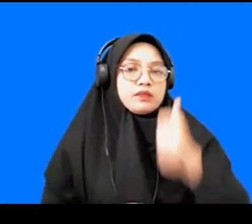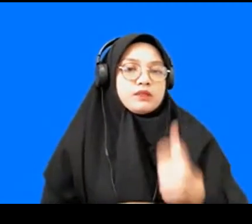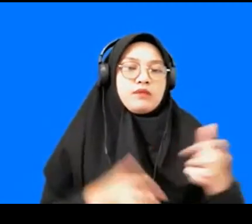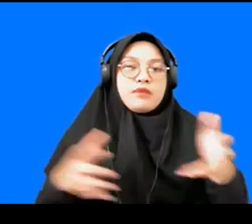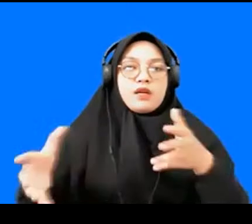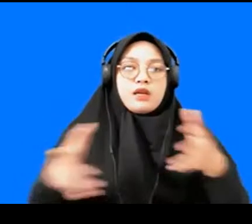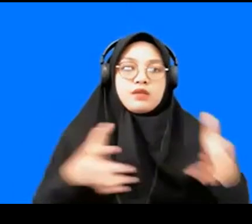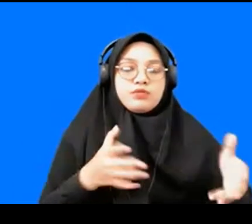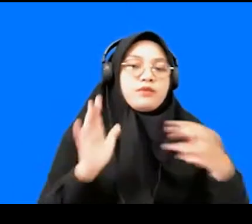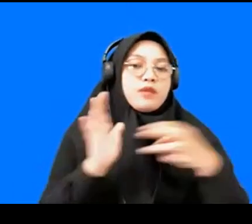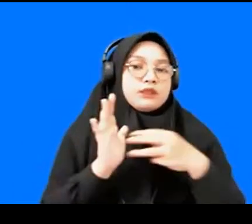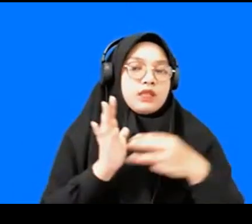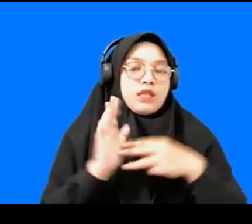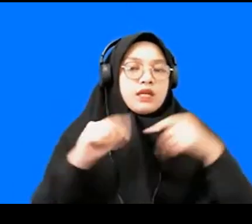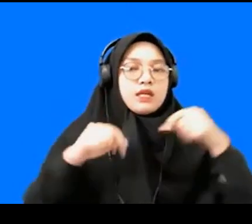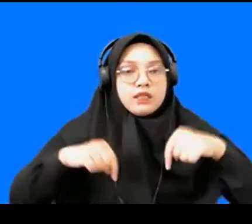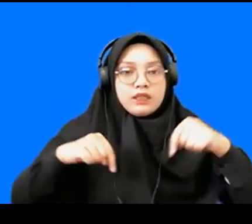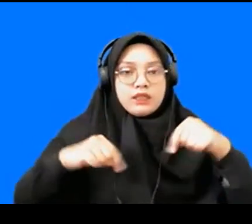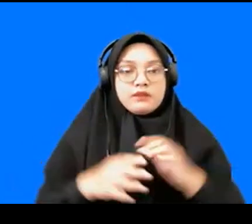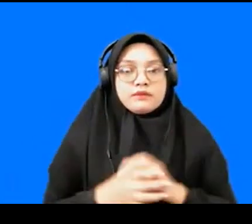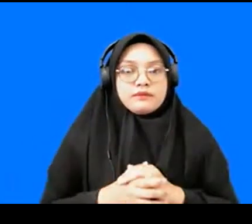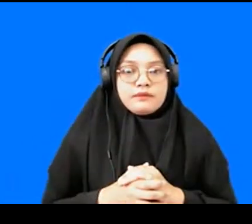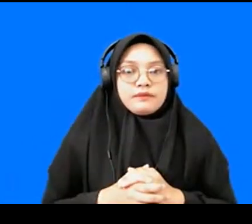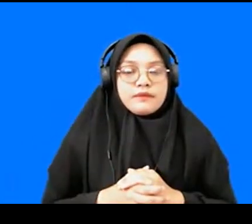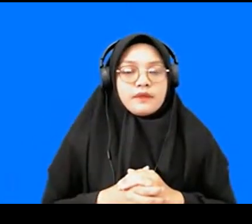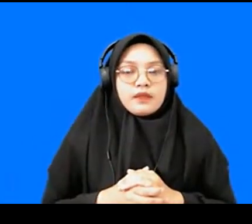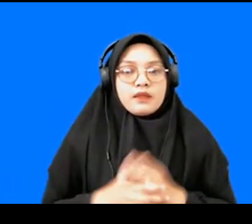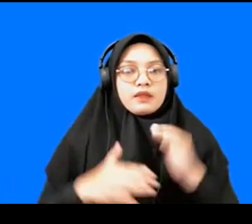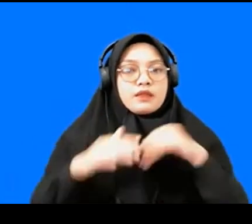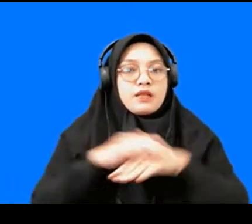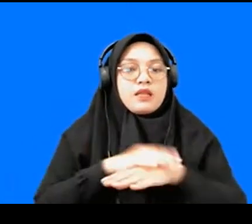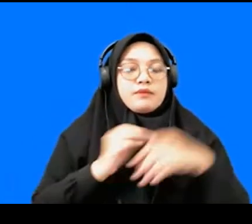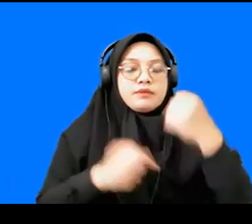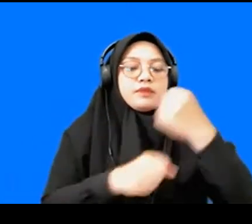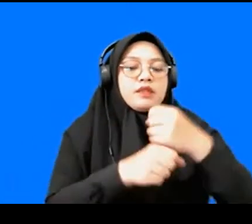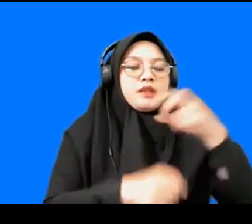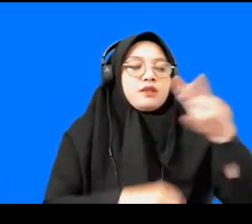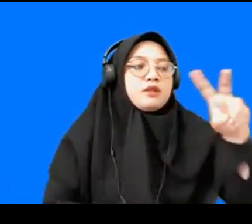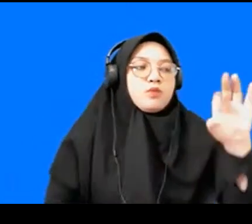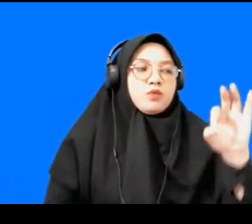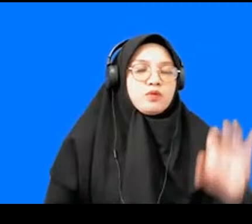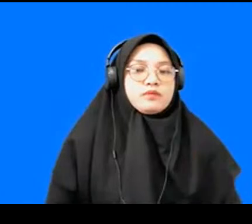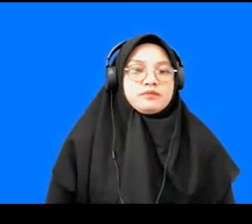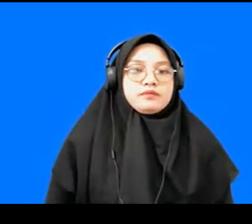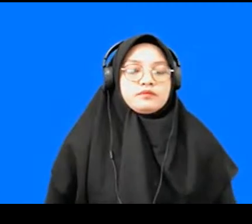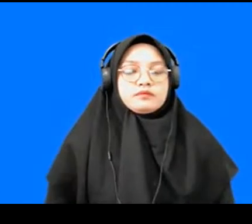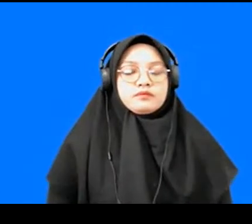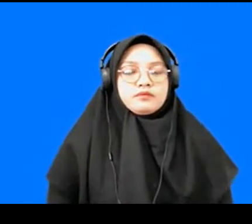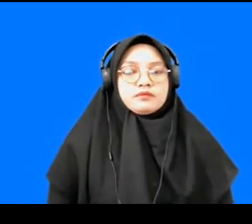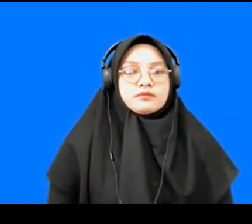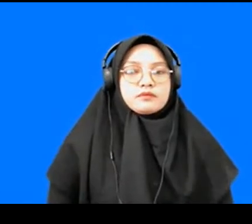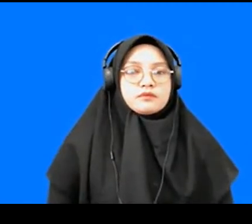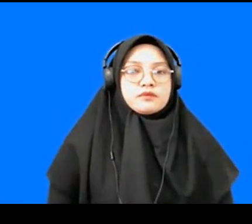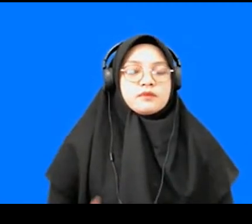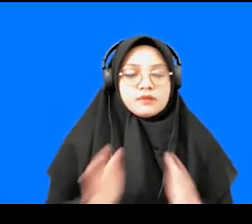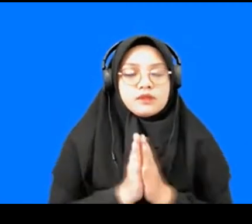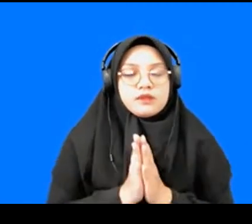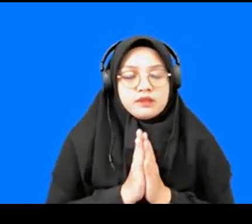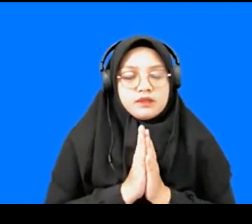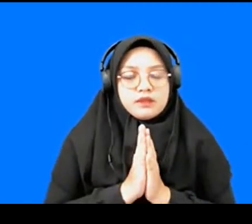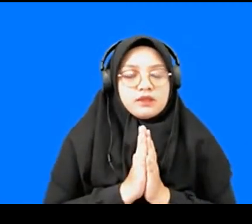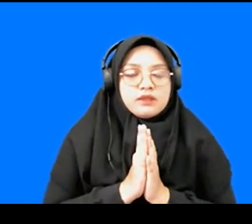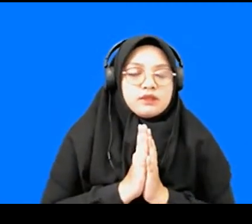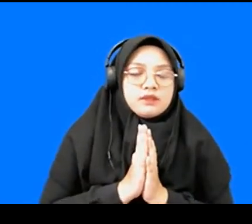in relation to the G20. Okay. Not only as a SAPE or PRAKARSA, but what will